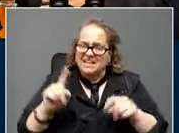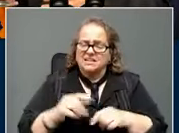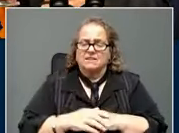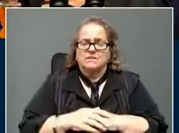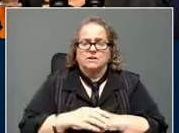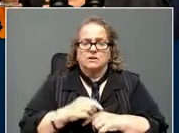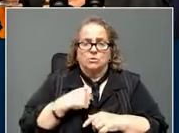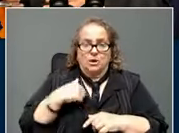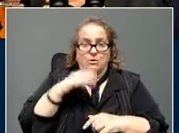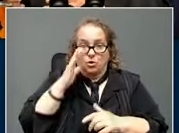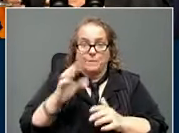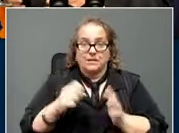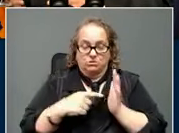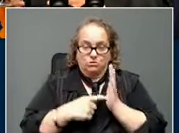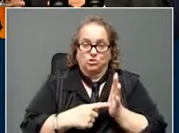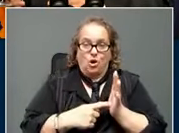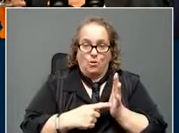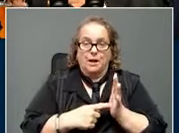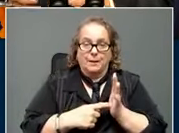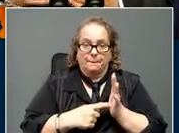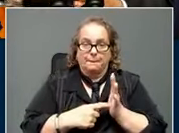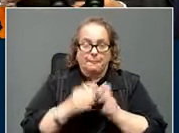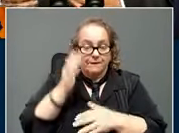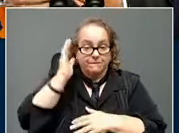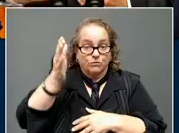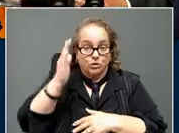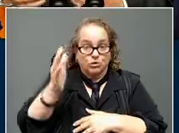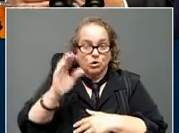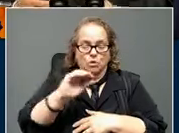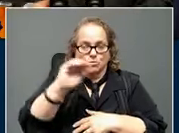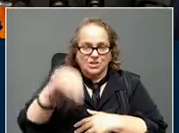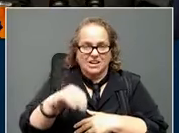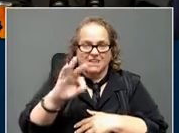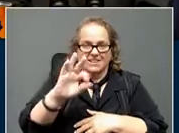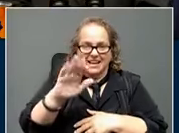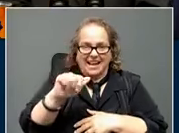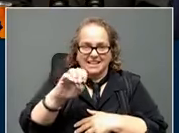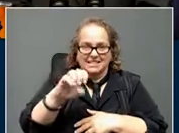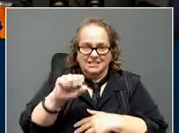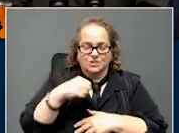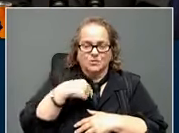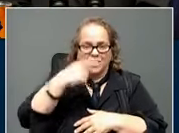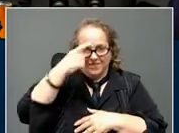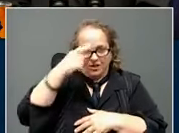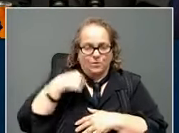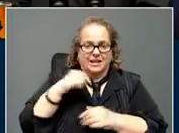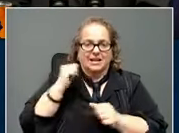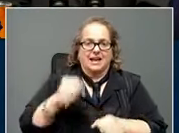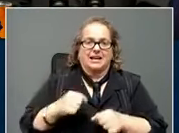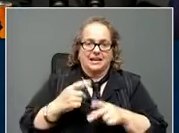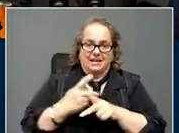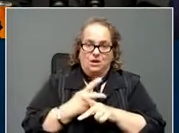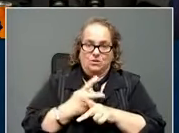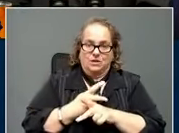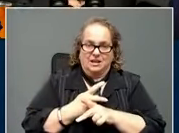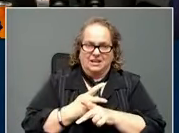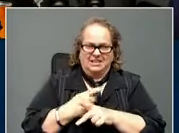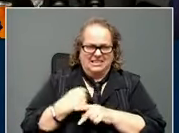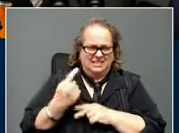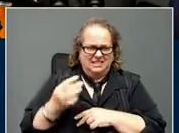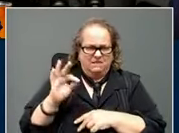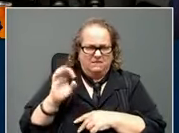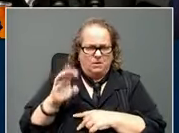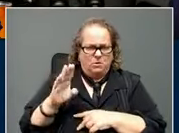here in the future percentage of cases we think that we can calculate. I think since February 1st,